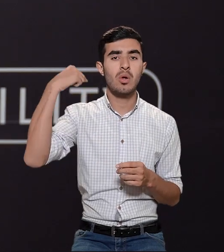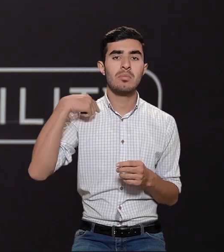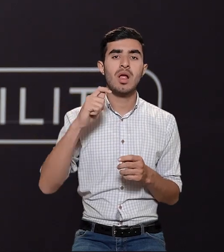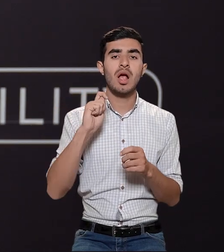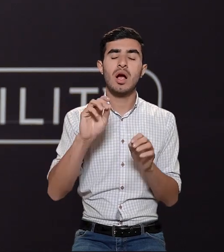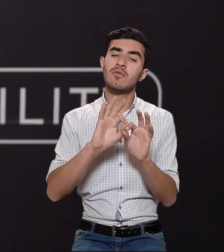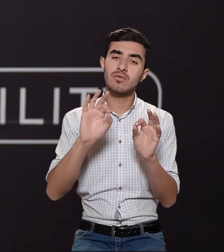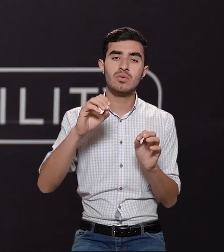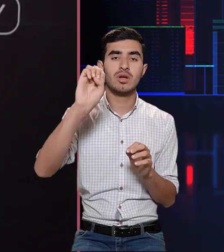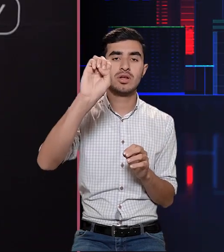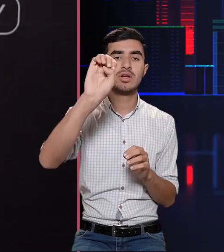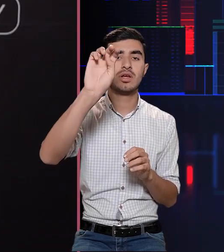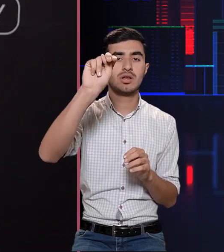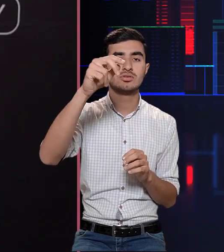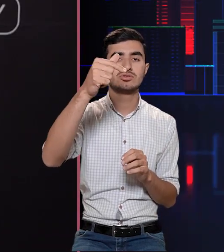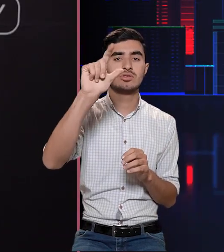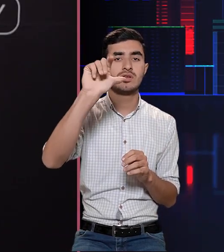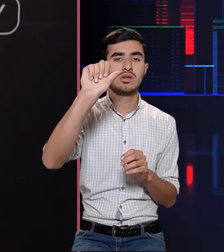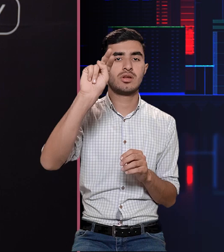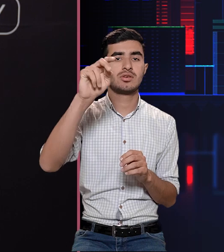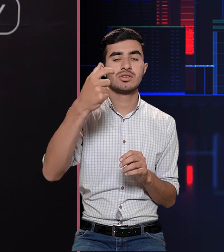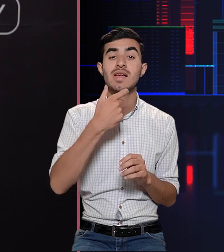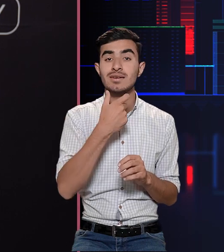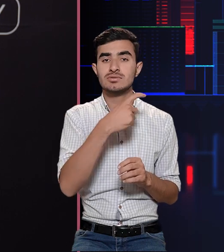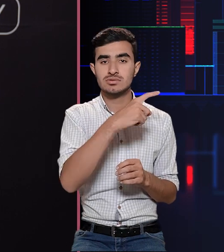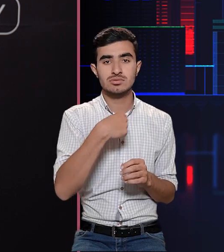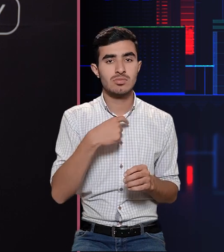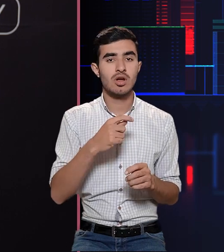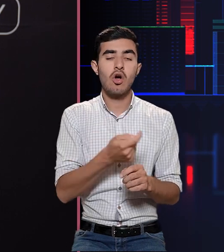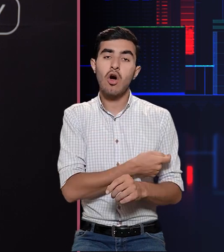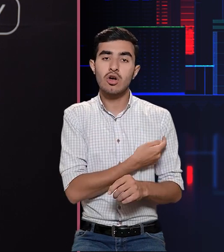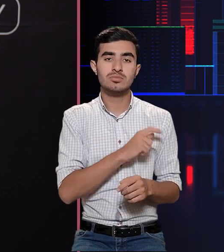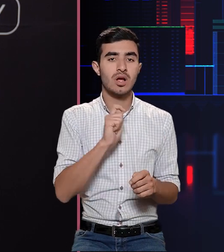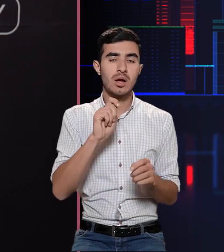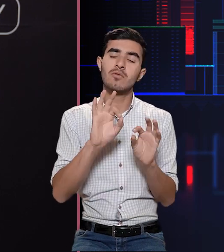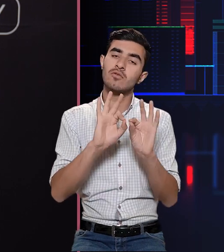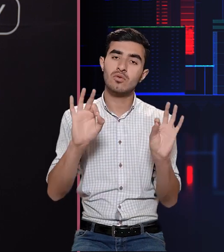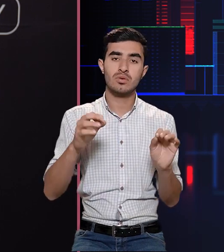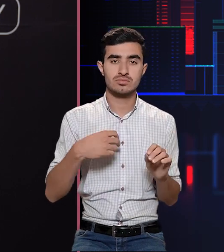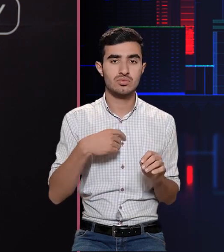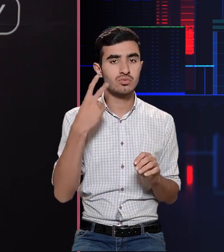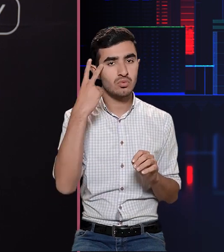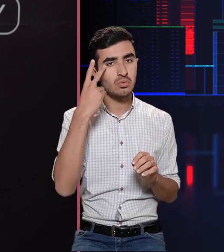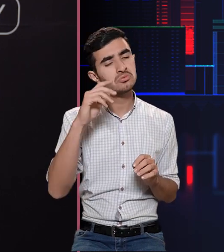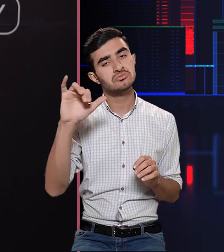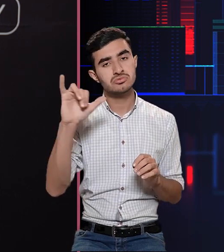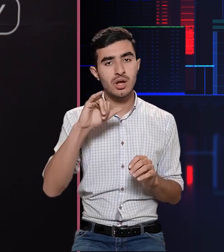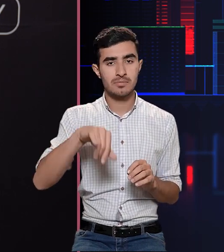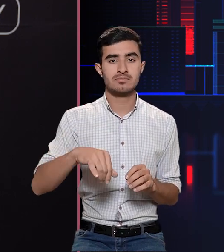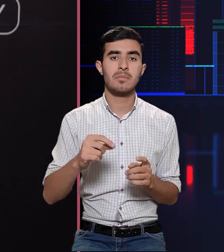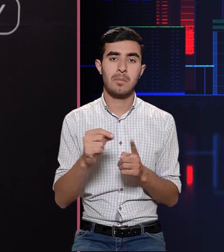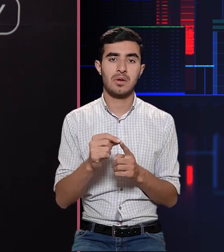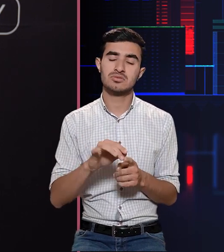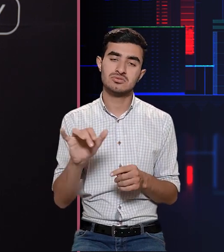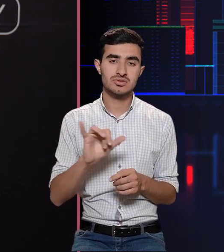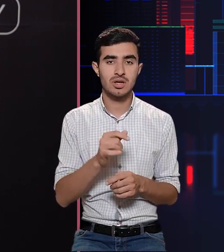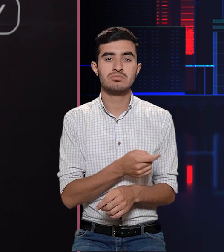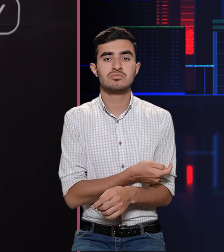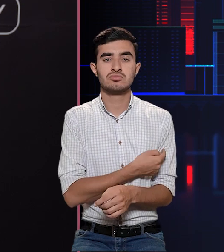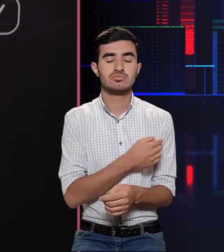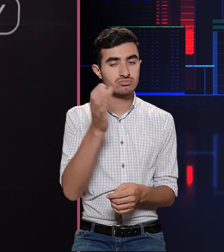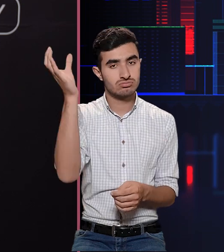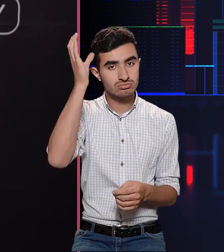with the doctors of England. The doctors who are working in the National Health Services over there, NHS, they work for a limited number of